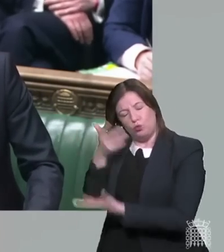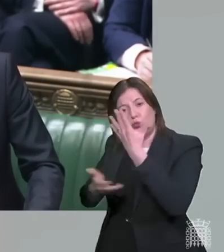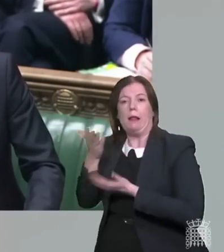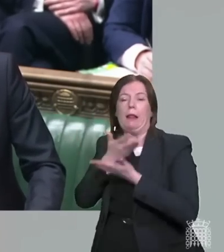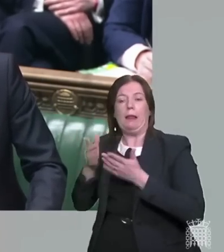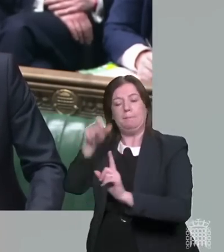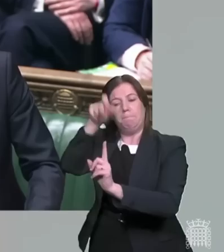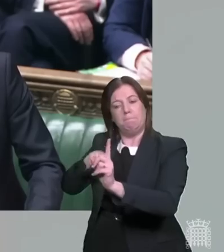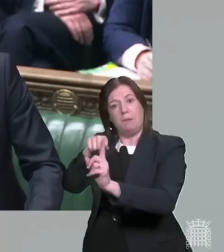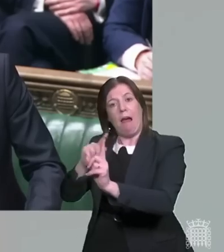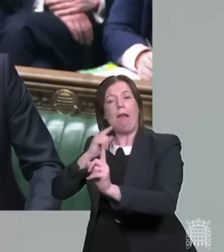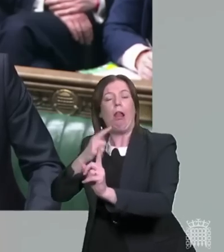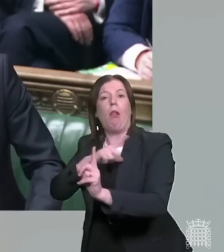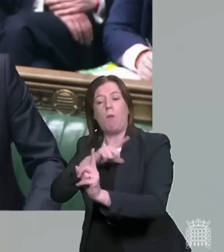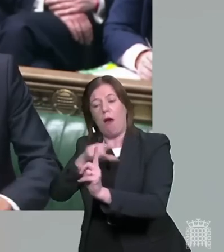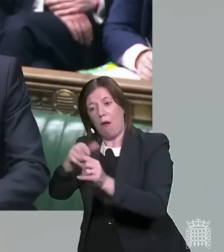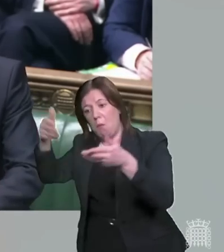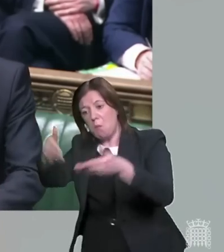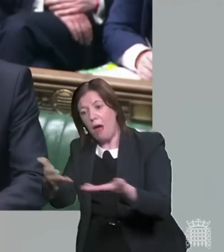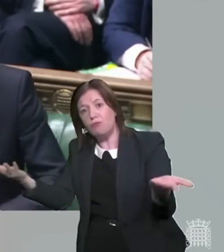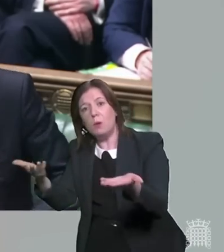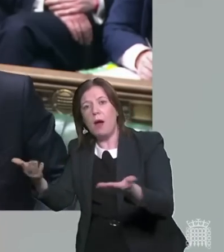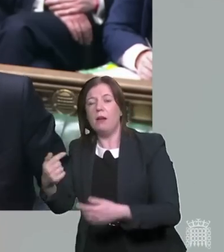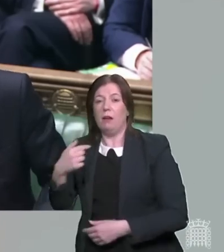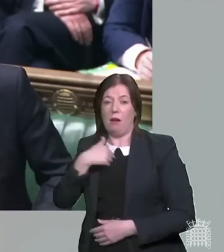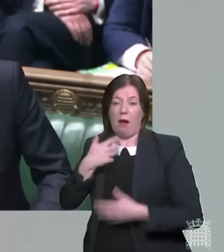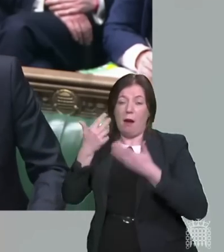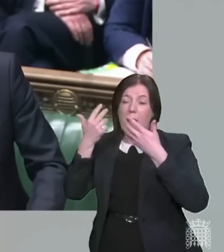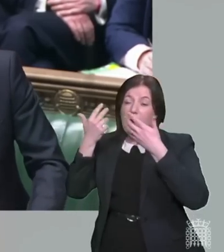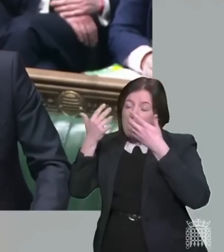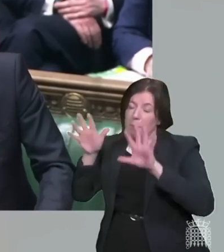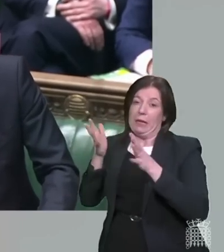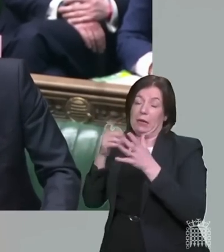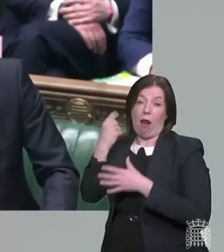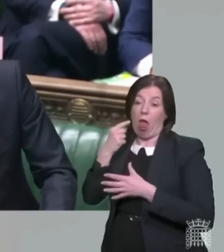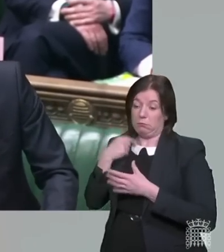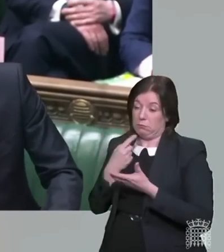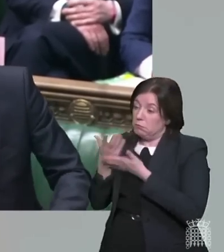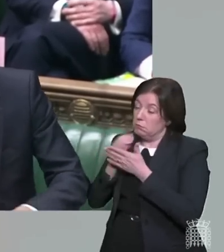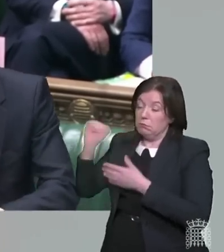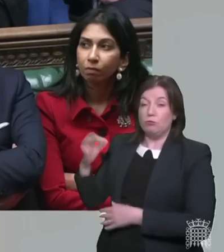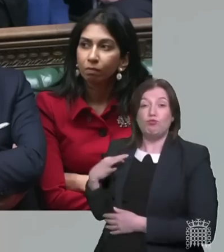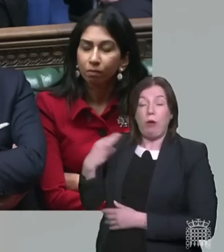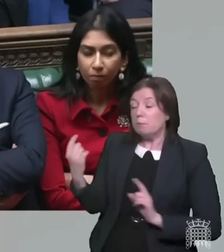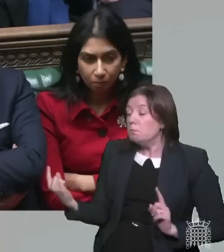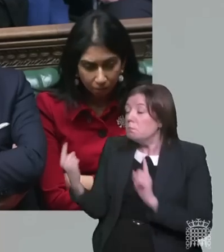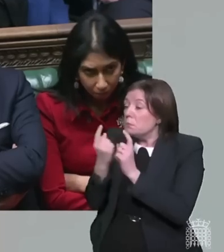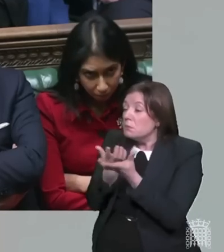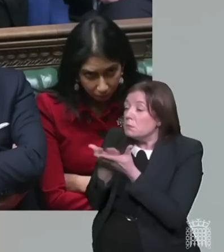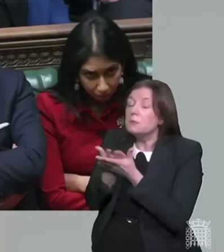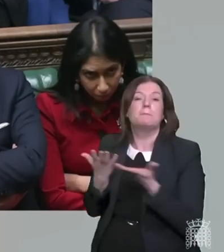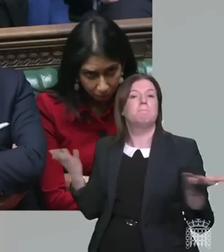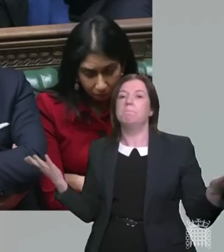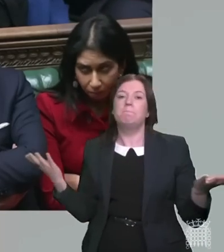and his burial. We have actually pressed the Iranian regime formally through their chargé d'affaires in London and the Foreign Ministry in Tehran, and